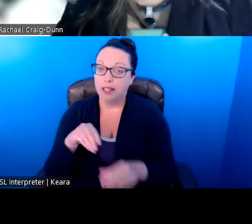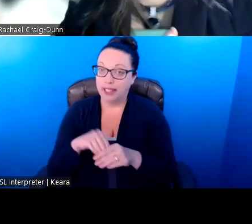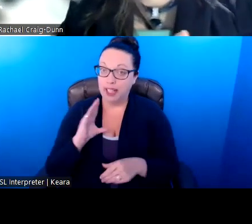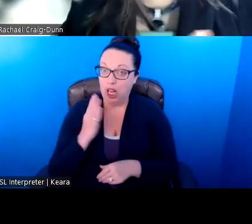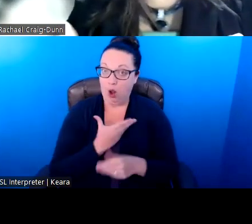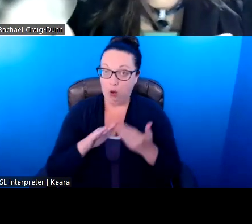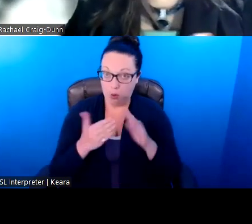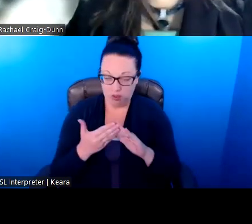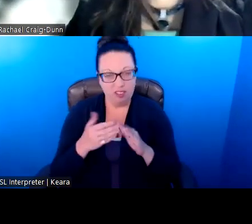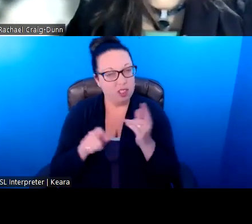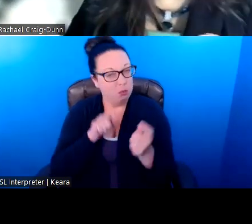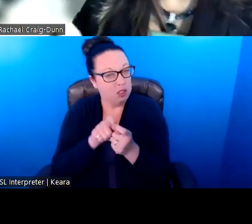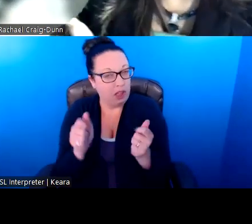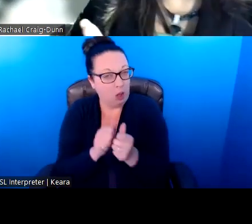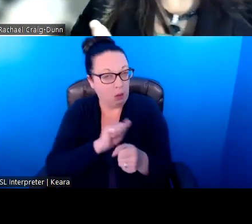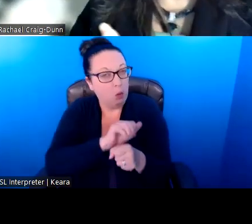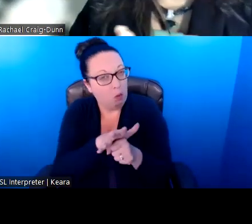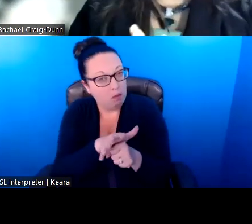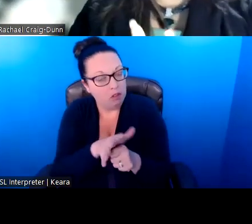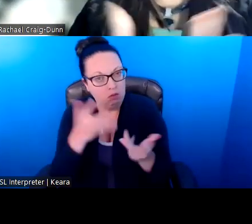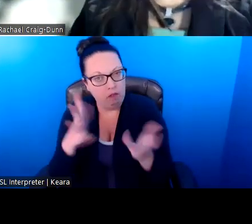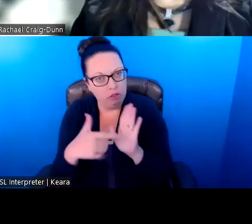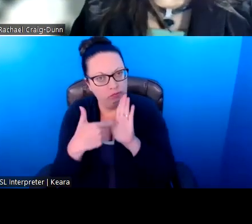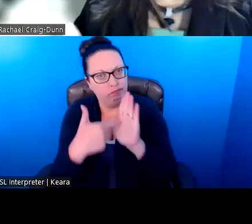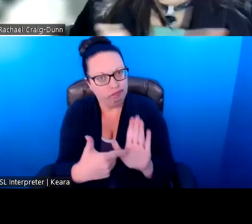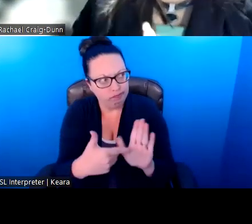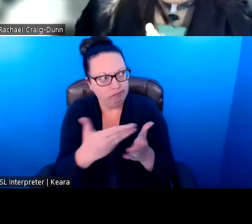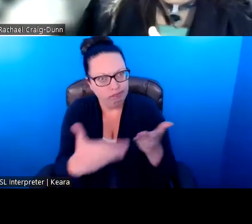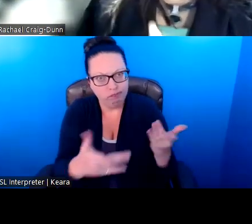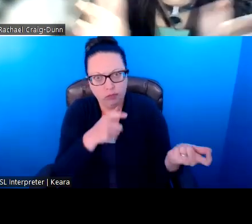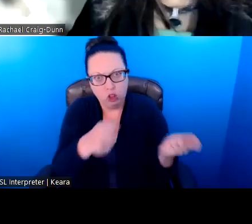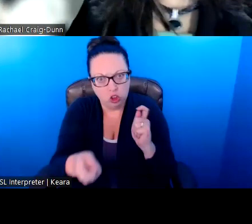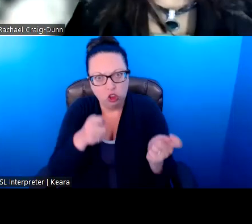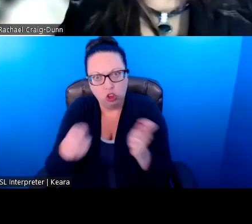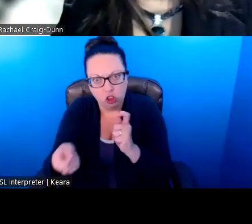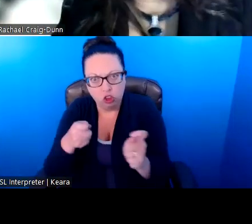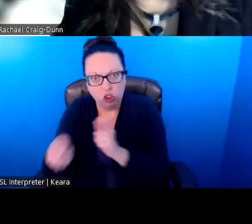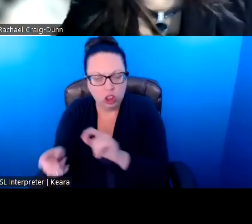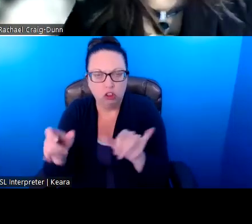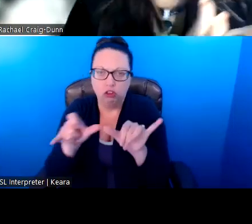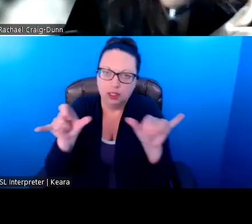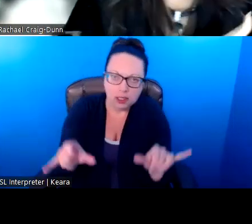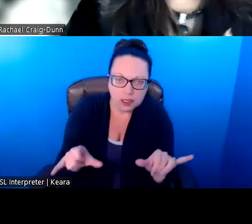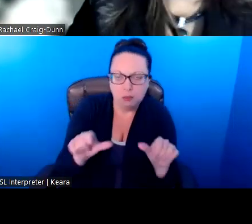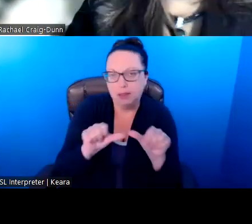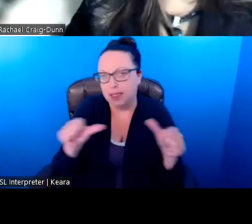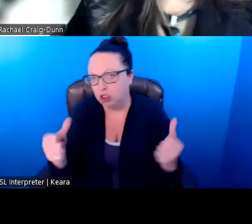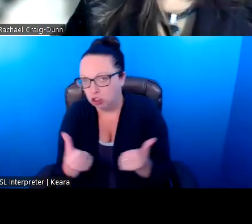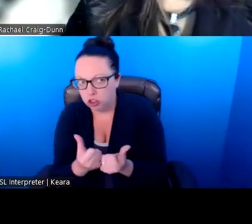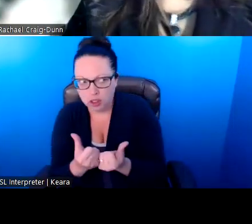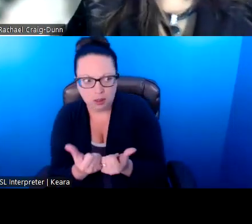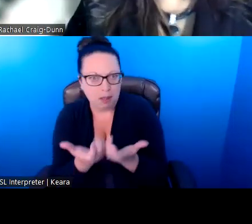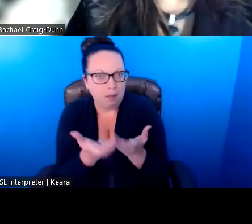with the pandemic, it has shown you that things change and systems and agencies may close